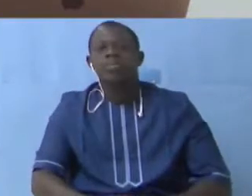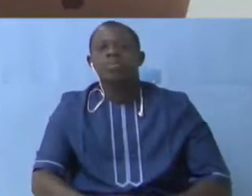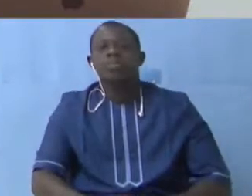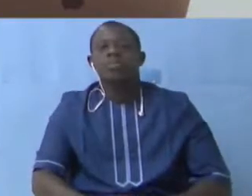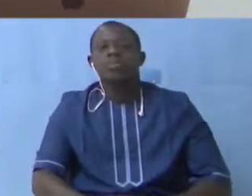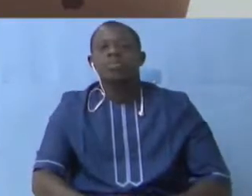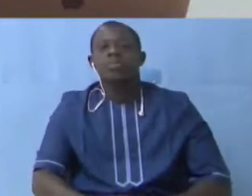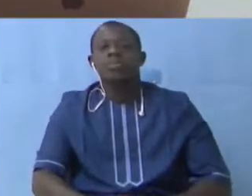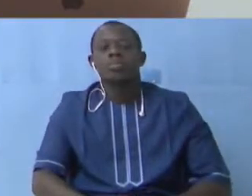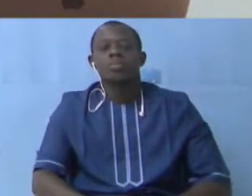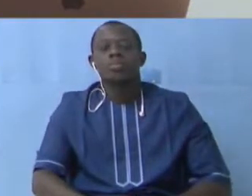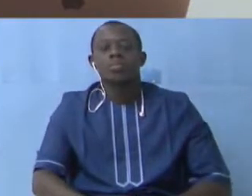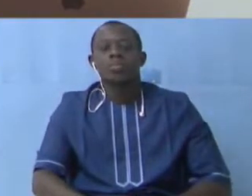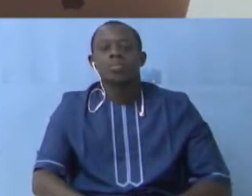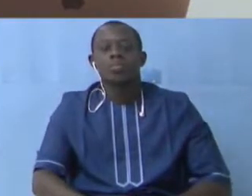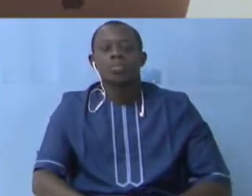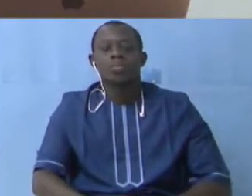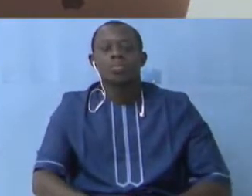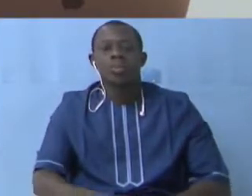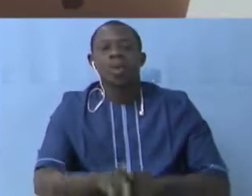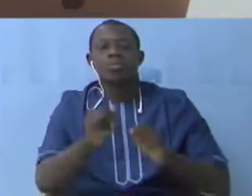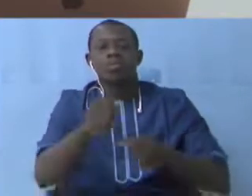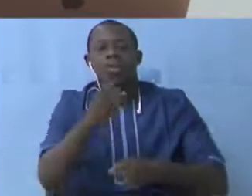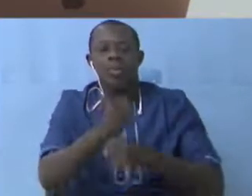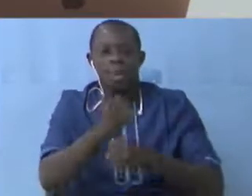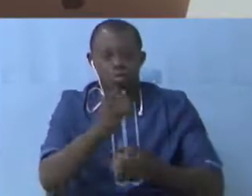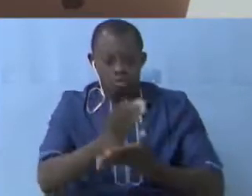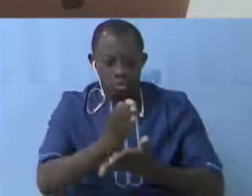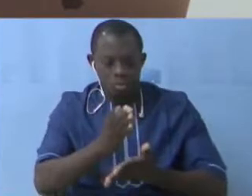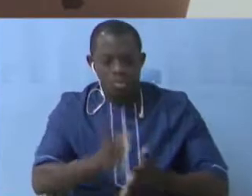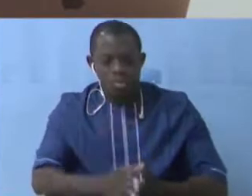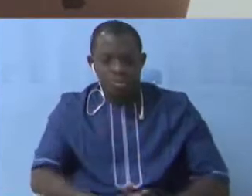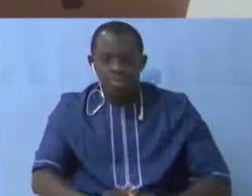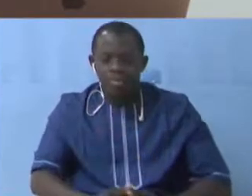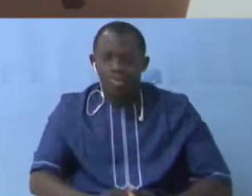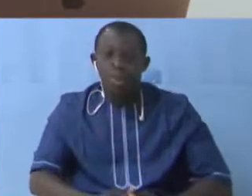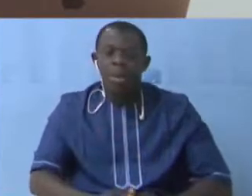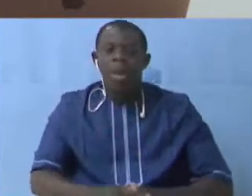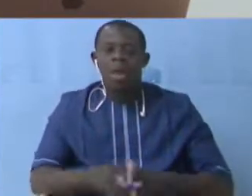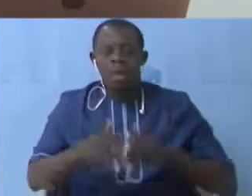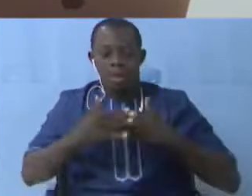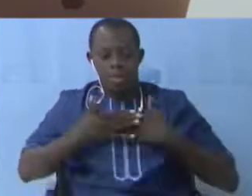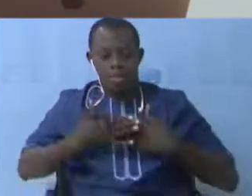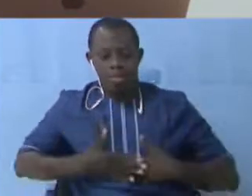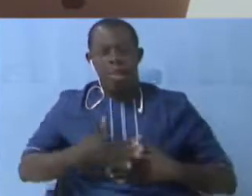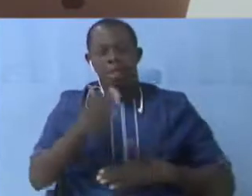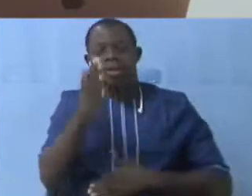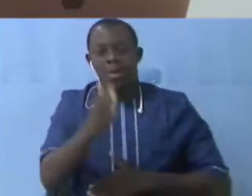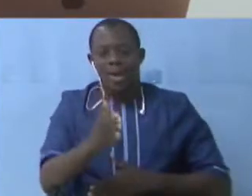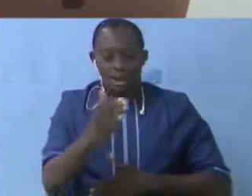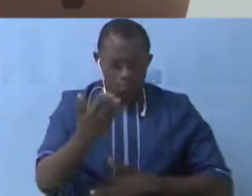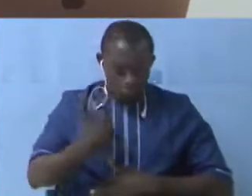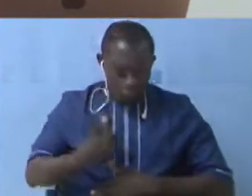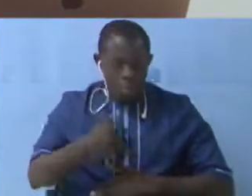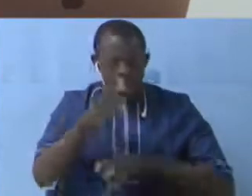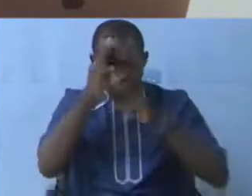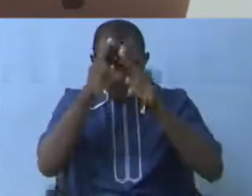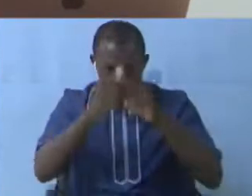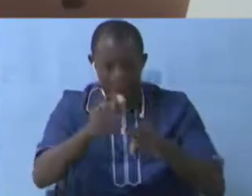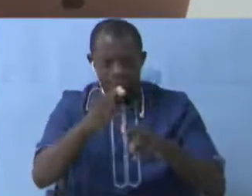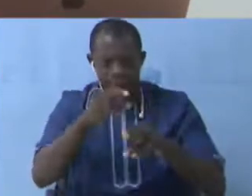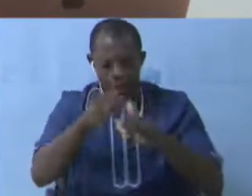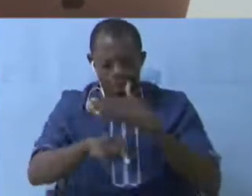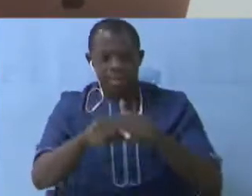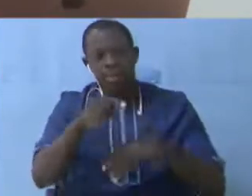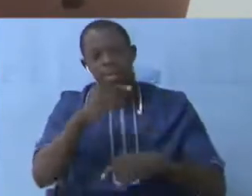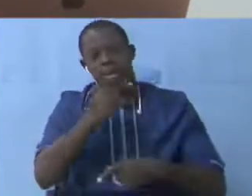had the portfolio to ensure that? Nga xam ne ñoom taxawaayam mooy ñu gis ne. The human rights of people were respected in this jurisdiction. yelleefi